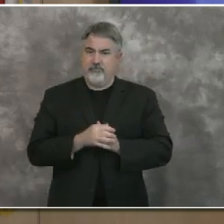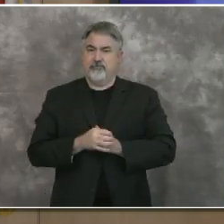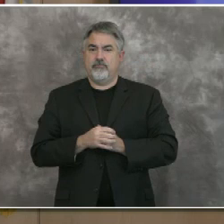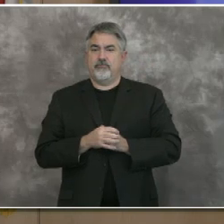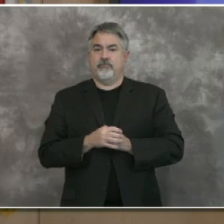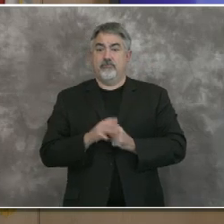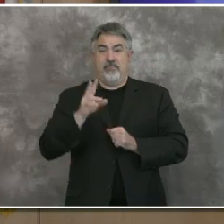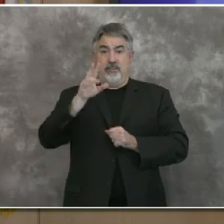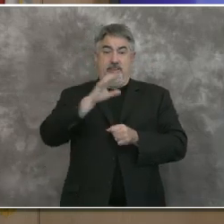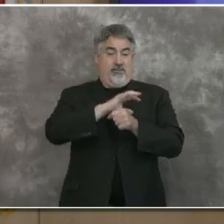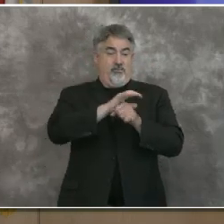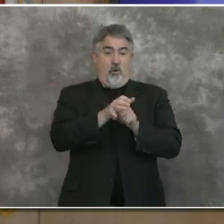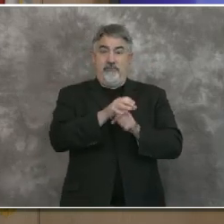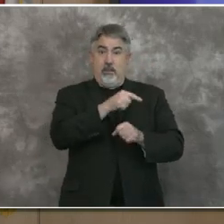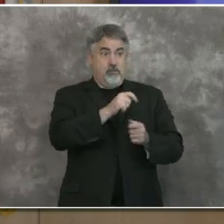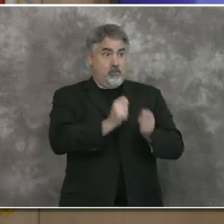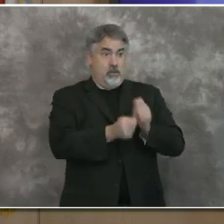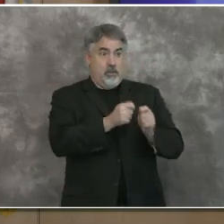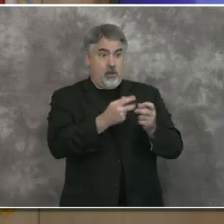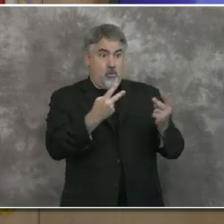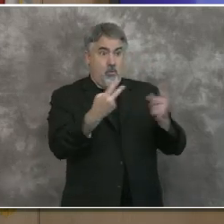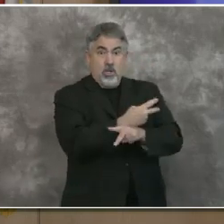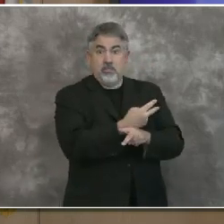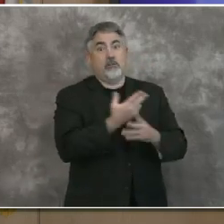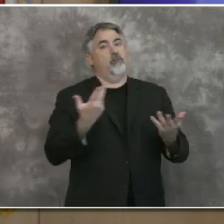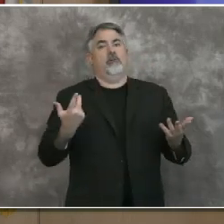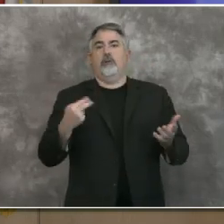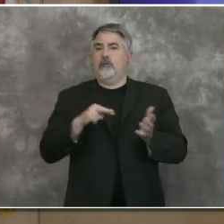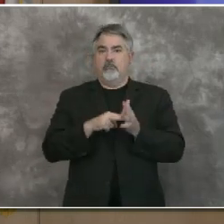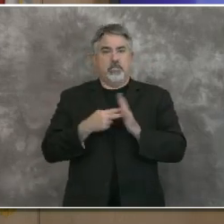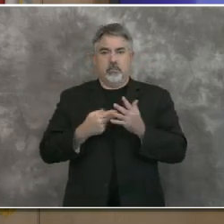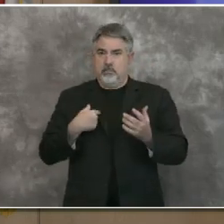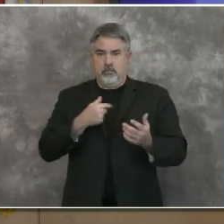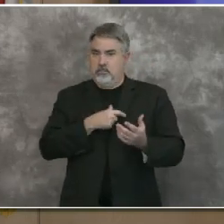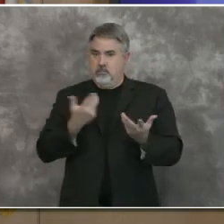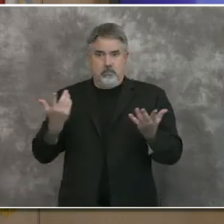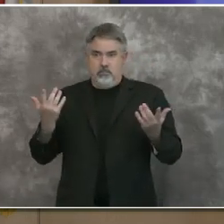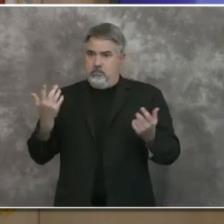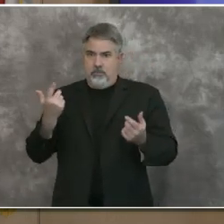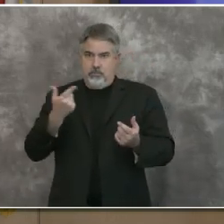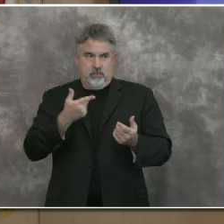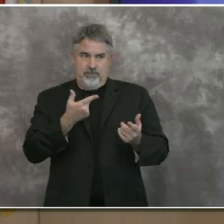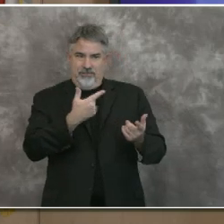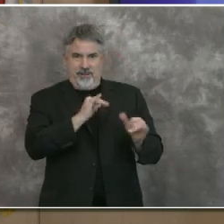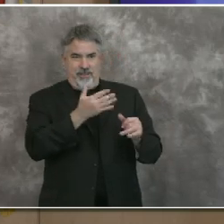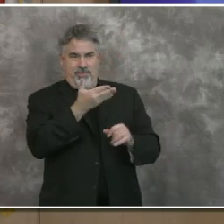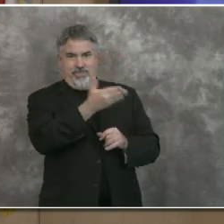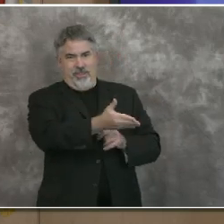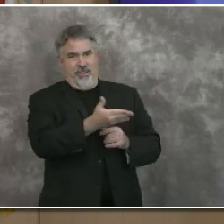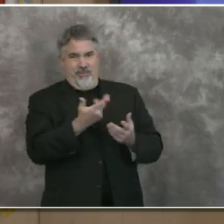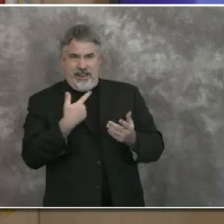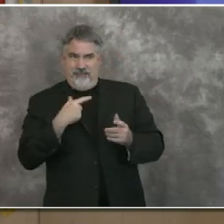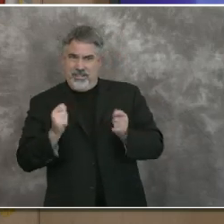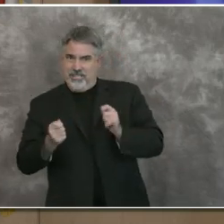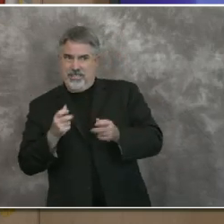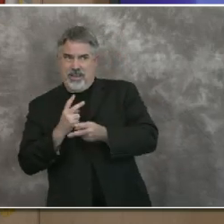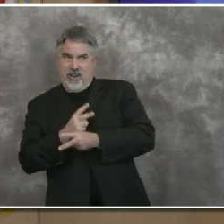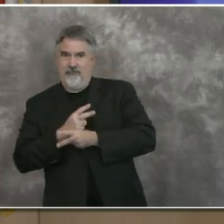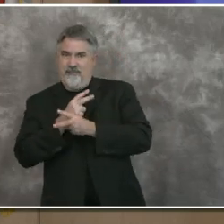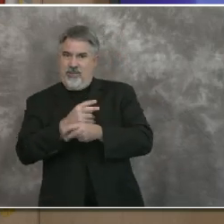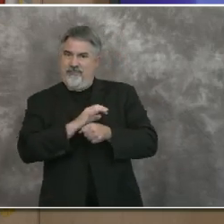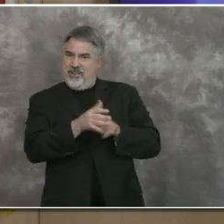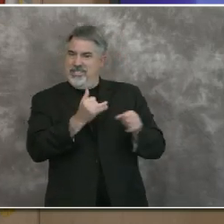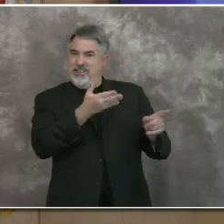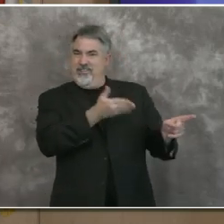reevaluate everything. The truth is this virus is not going away anytime soon, and we can't afford to let our